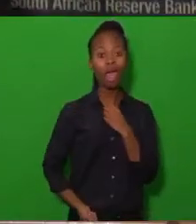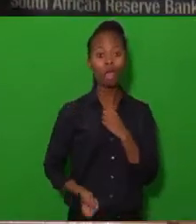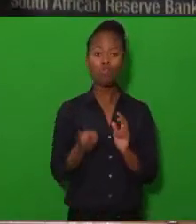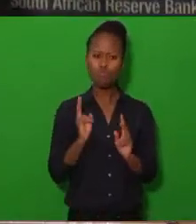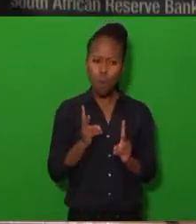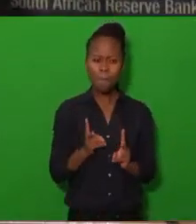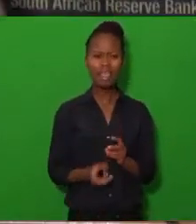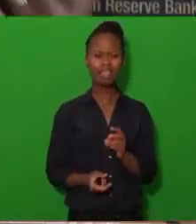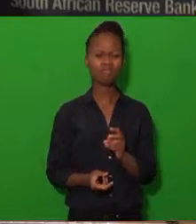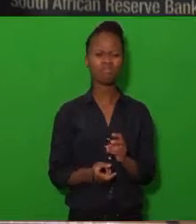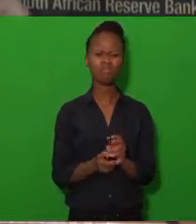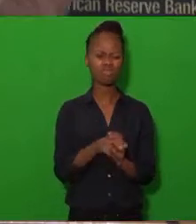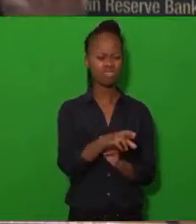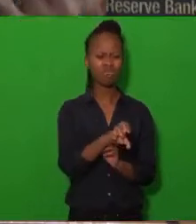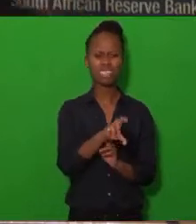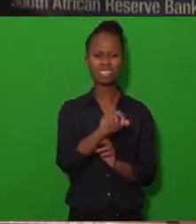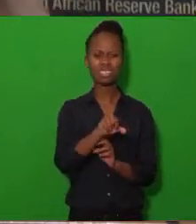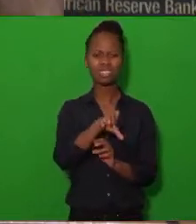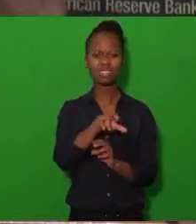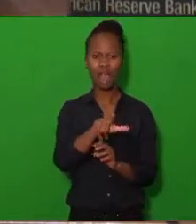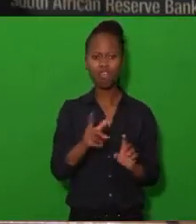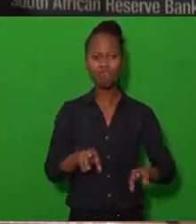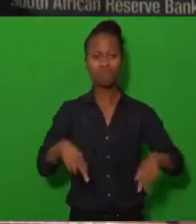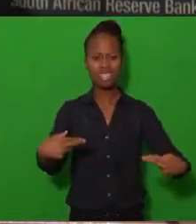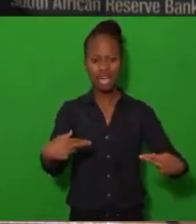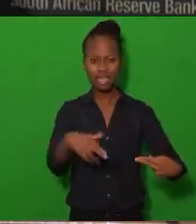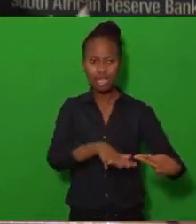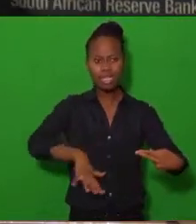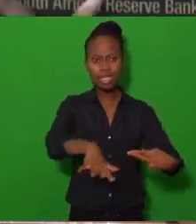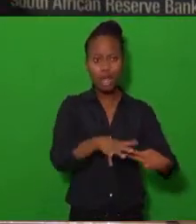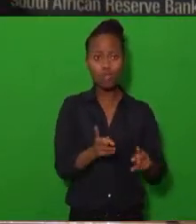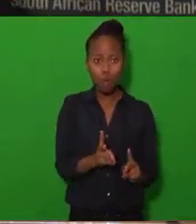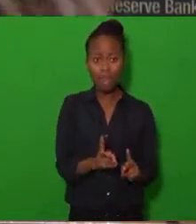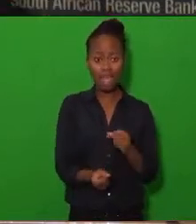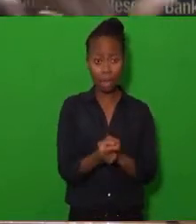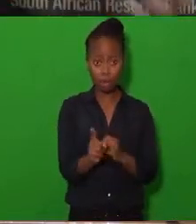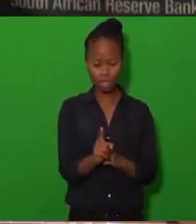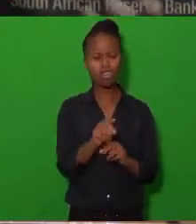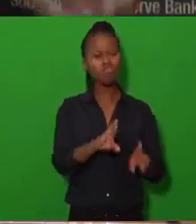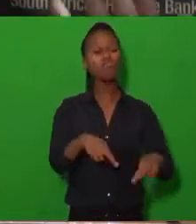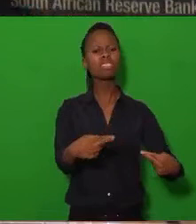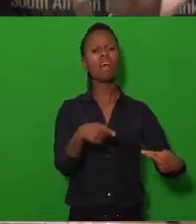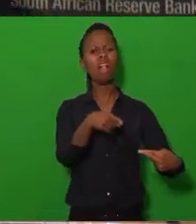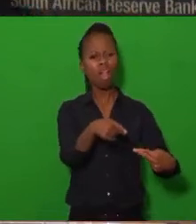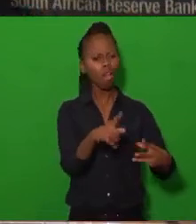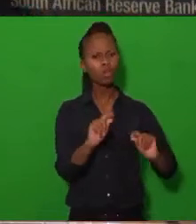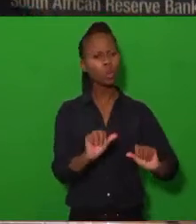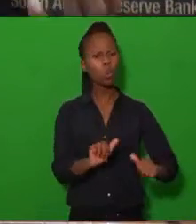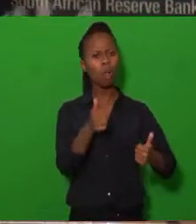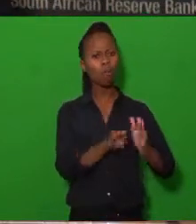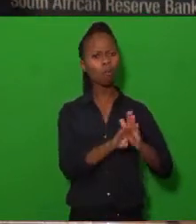sector. And the figures and the initial indications are that retail seems to have been doing